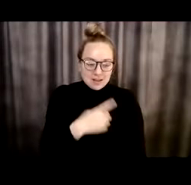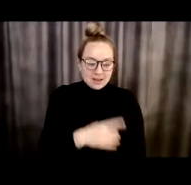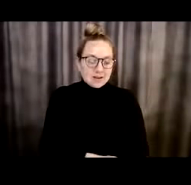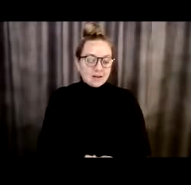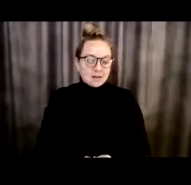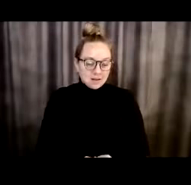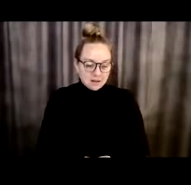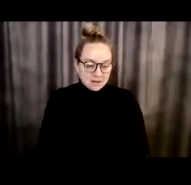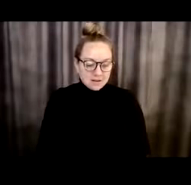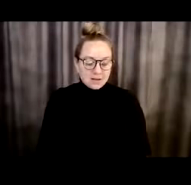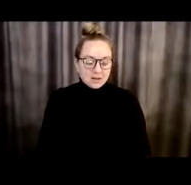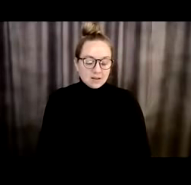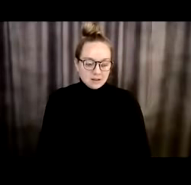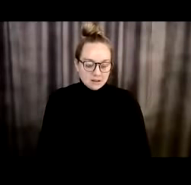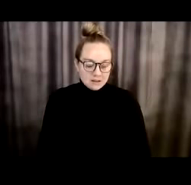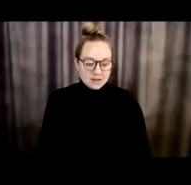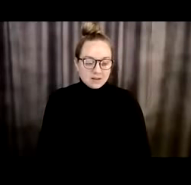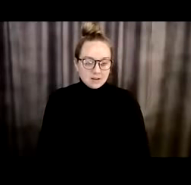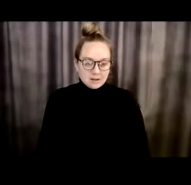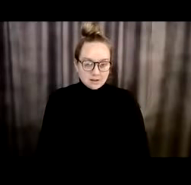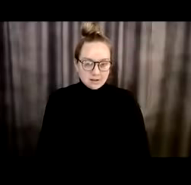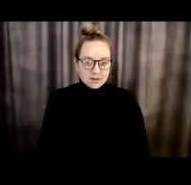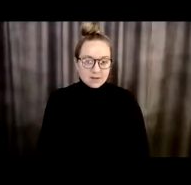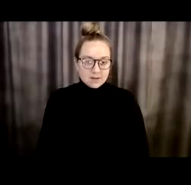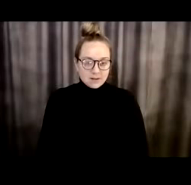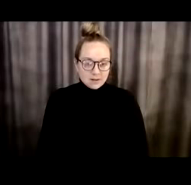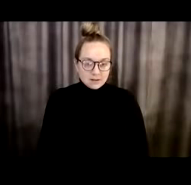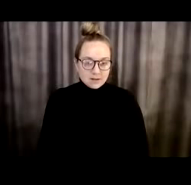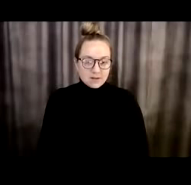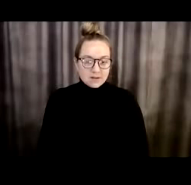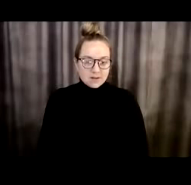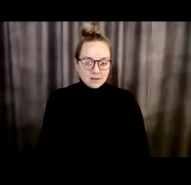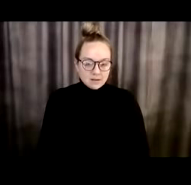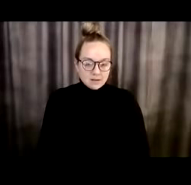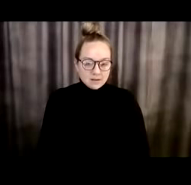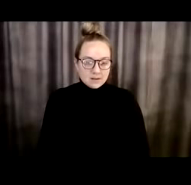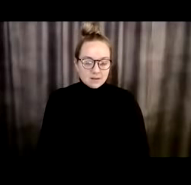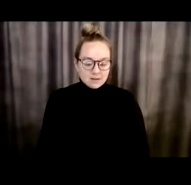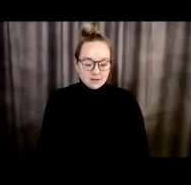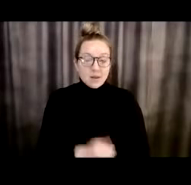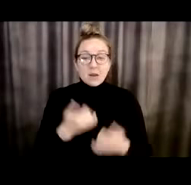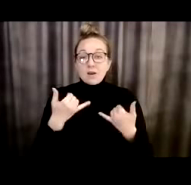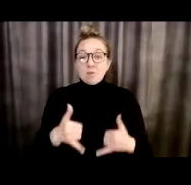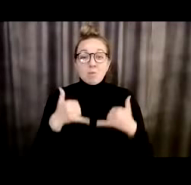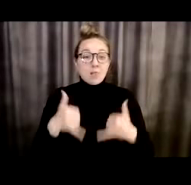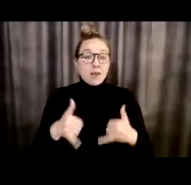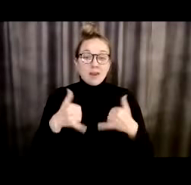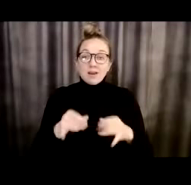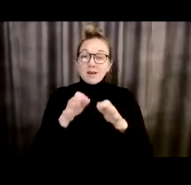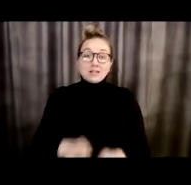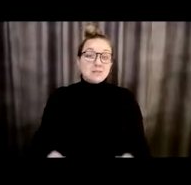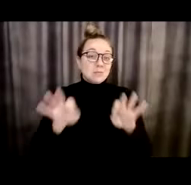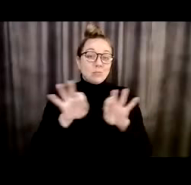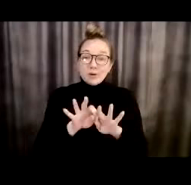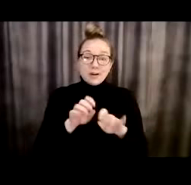kids, we kind of understand that, especially for little kids, that play is important. We need to have little kids play. But really, once kids age out of that